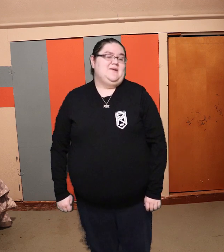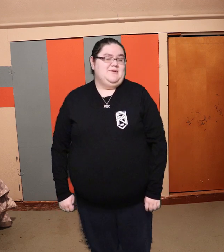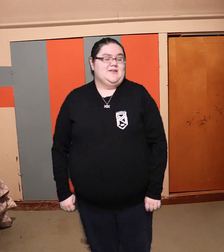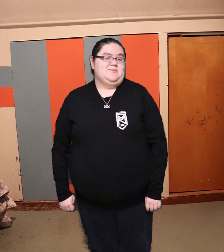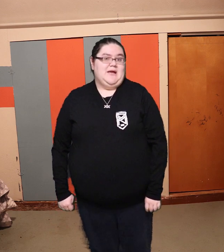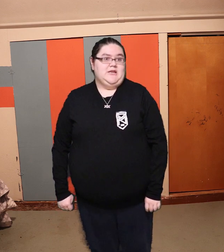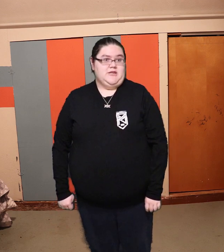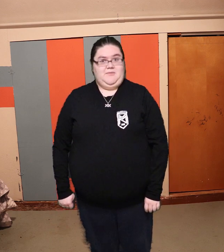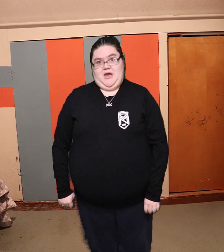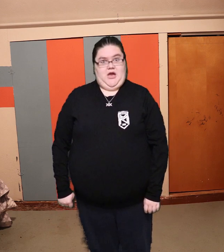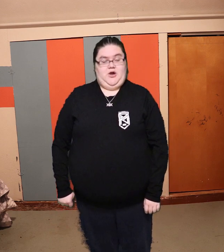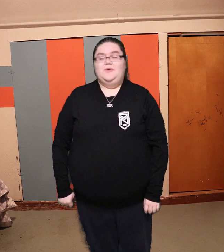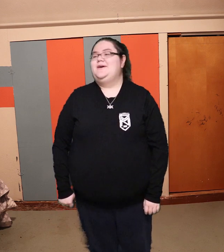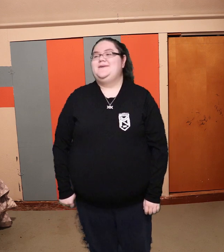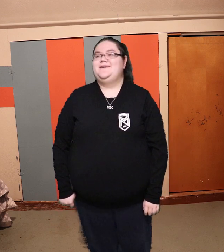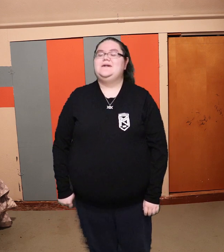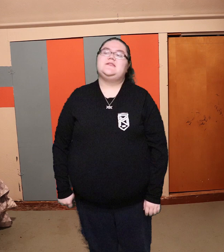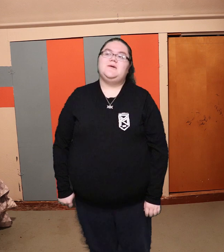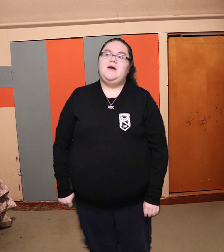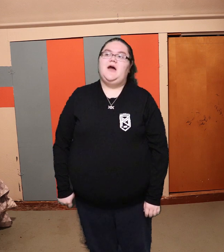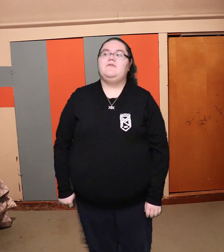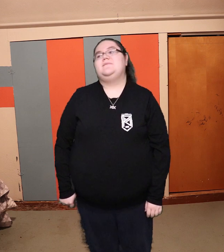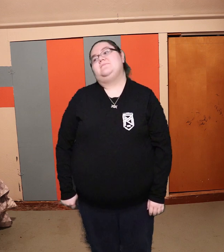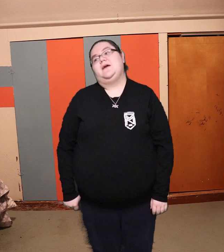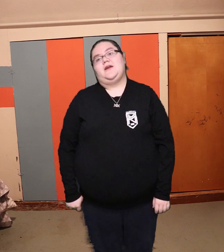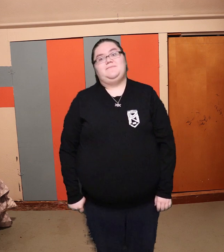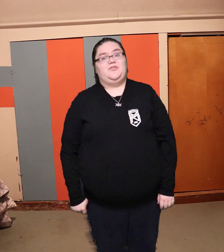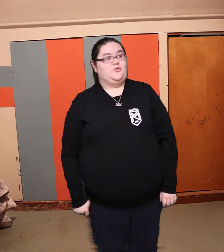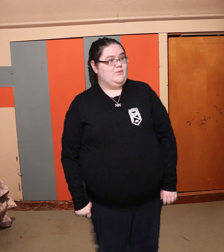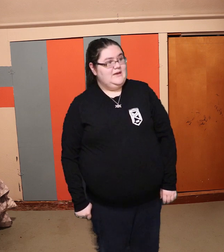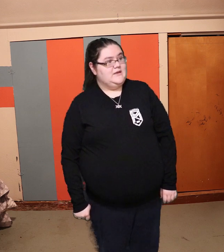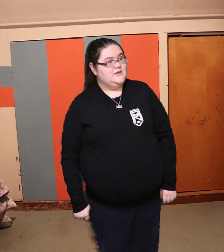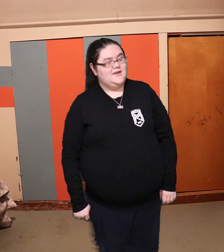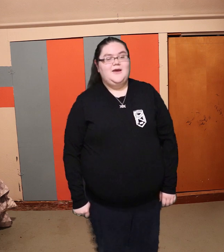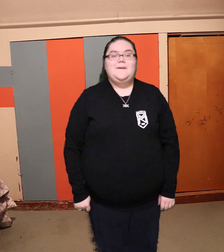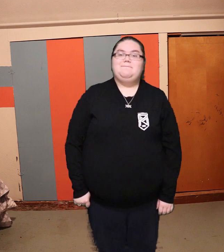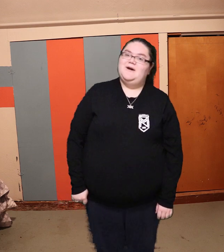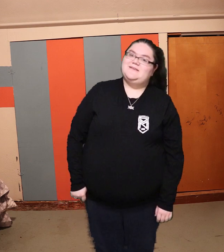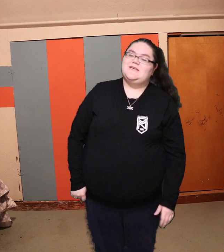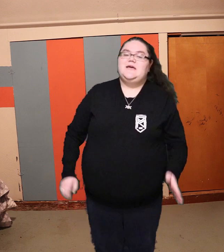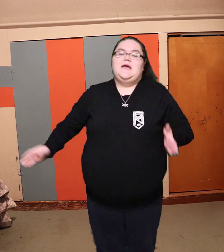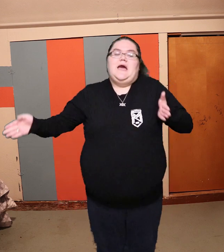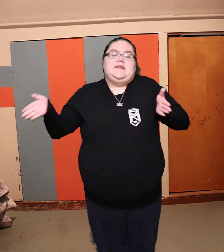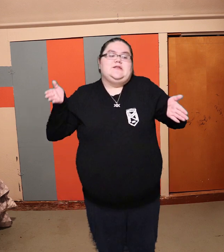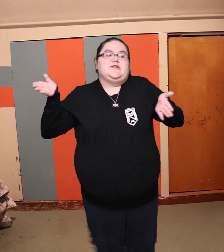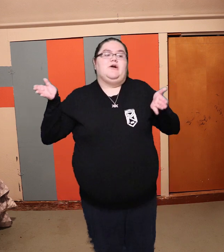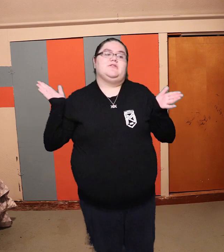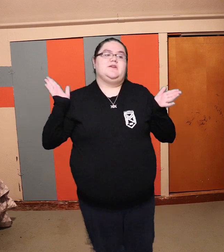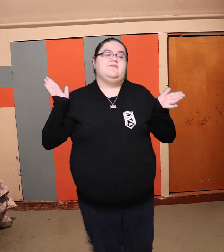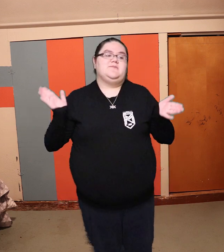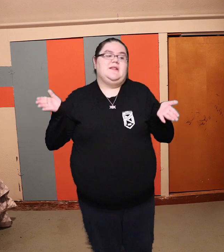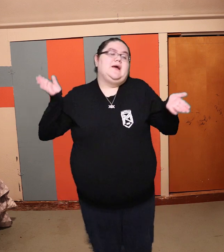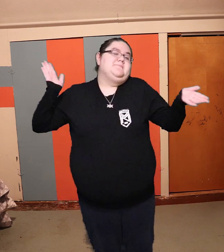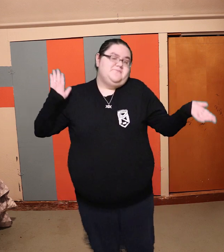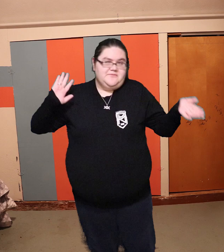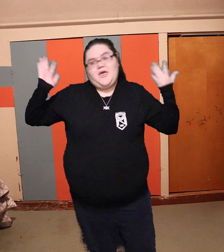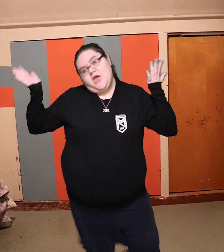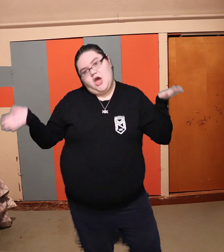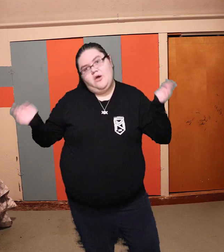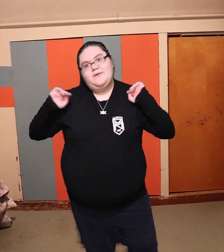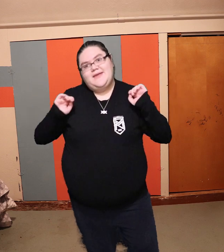it can be explained somehow. Somehow it may not be the greatest, but at least close enough to be